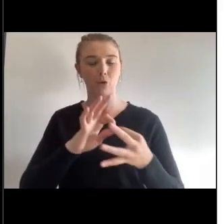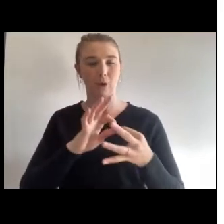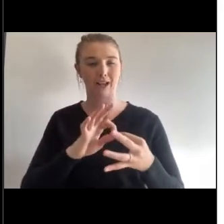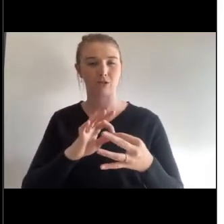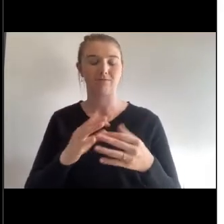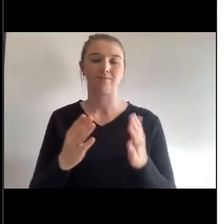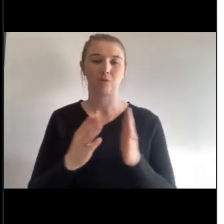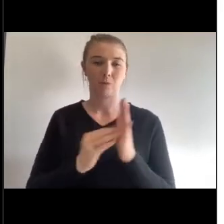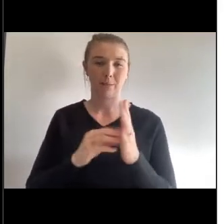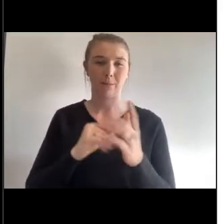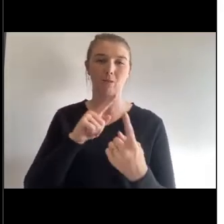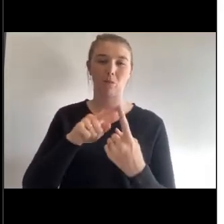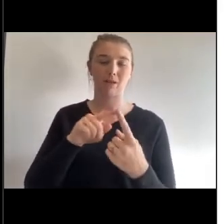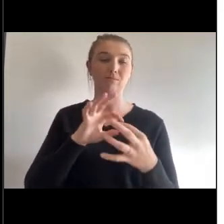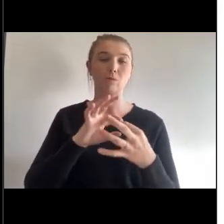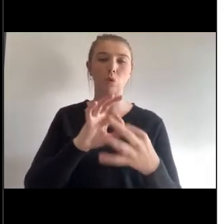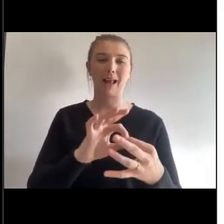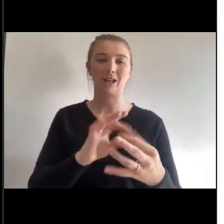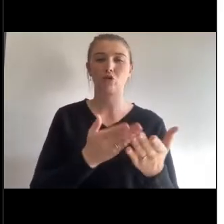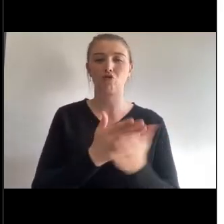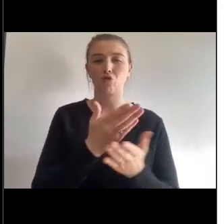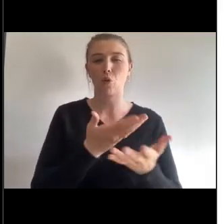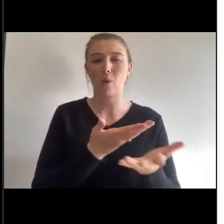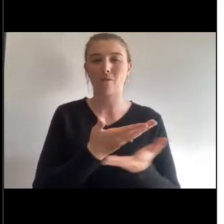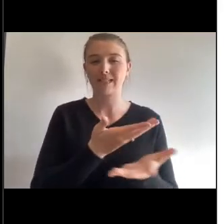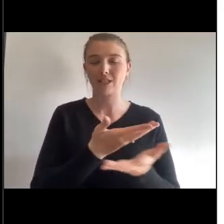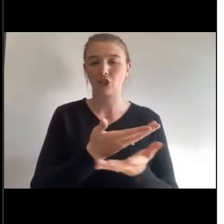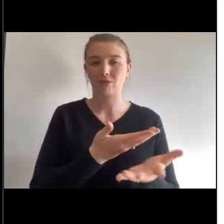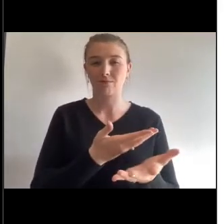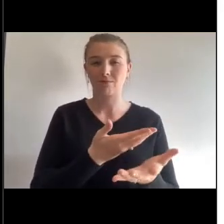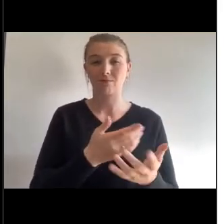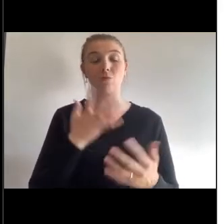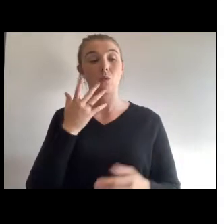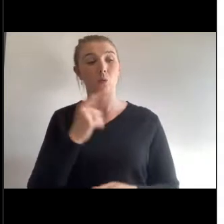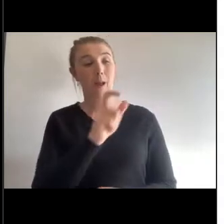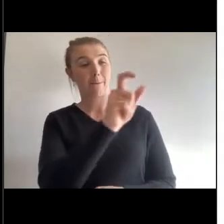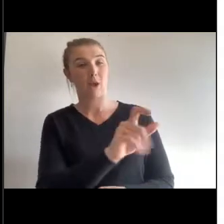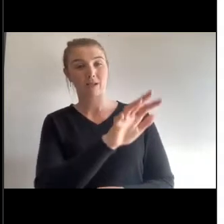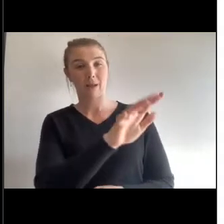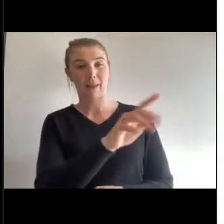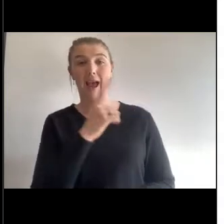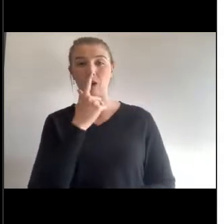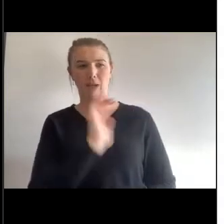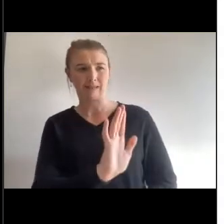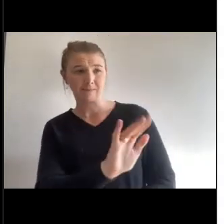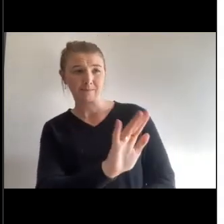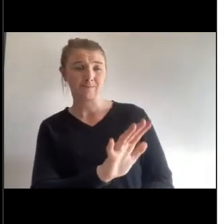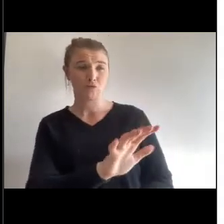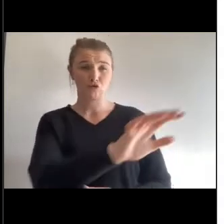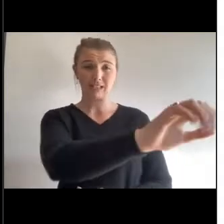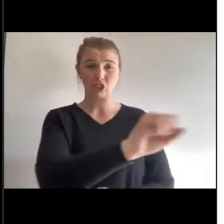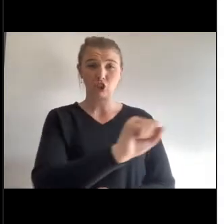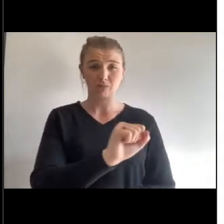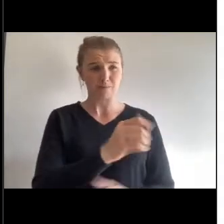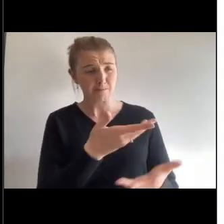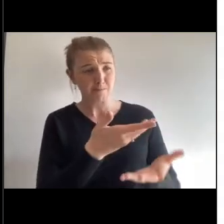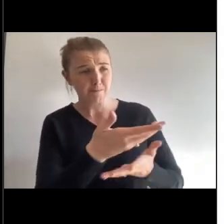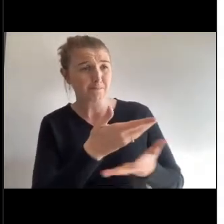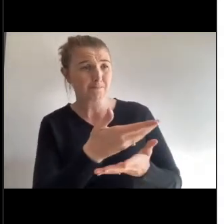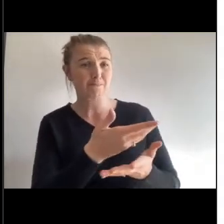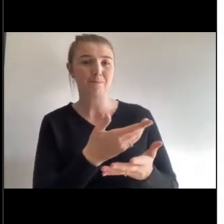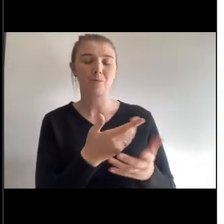conversation. So reaching out to others, making time for conversation, making sure the language you use in conversation is inclusive and respectful, and being